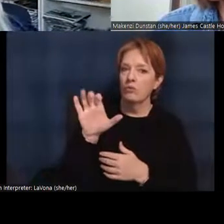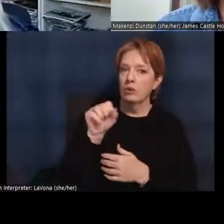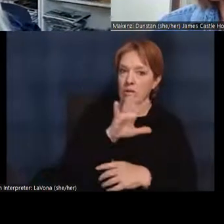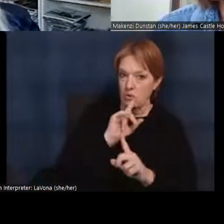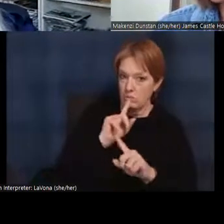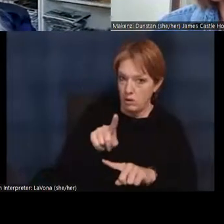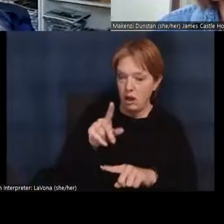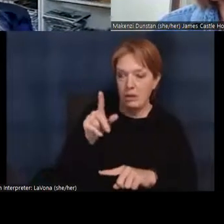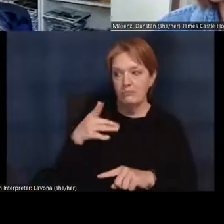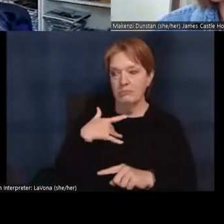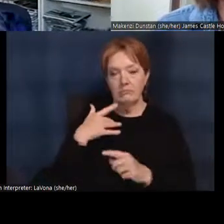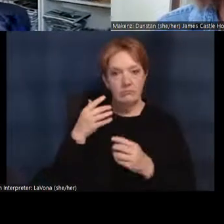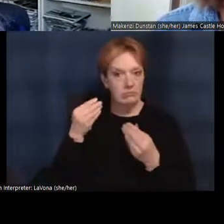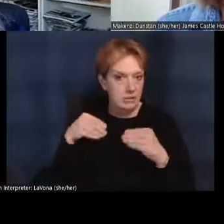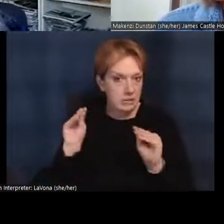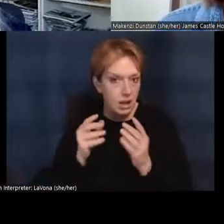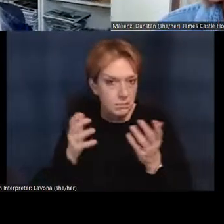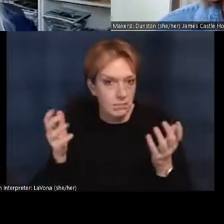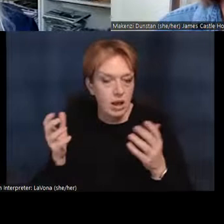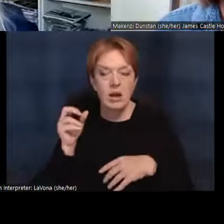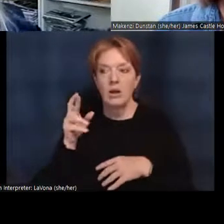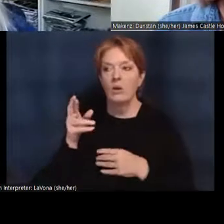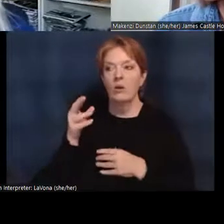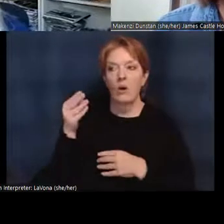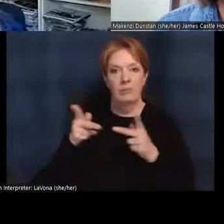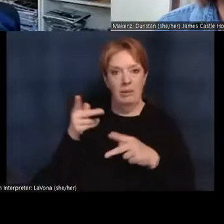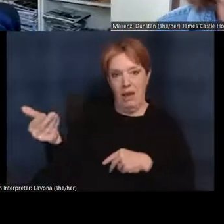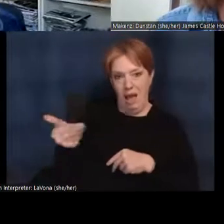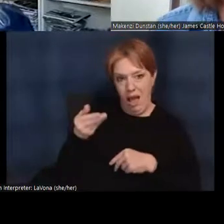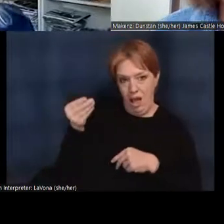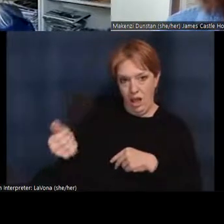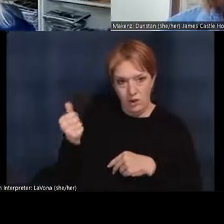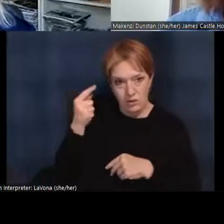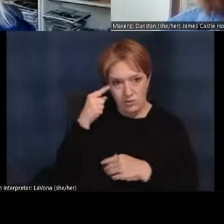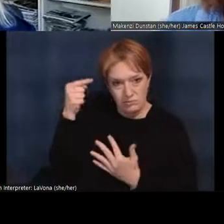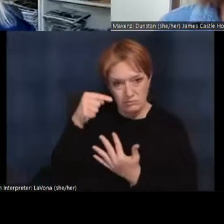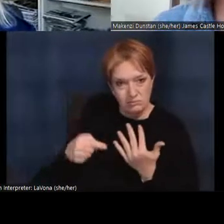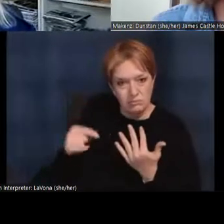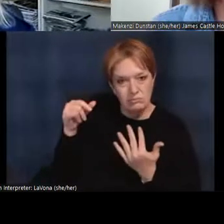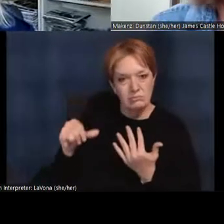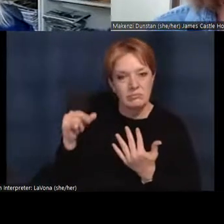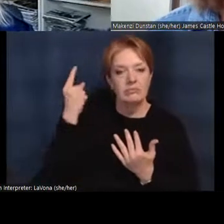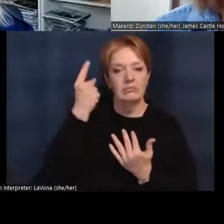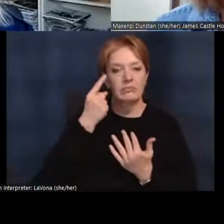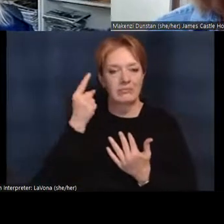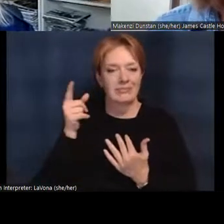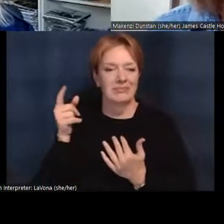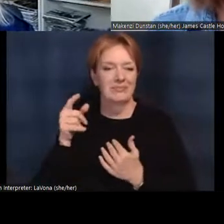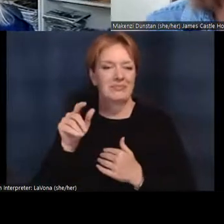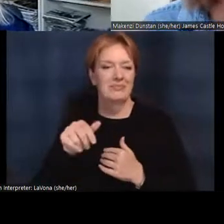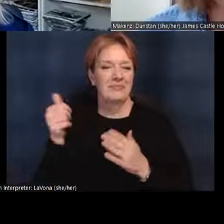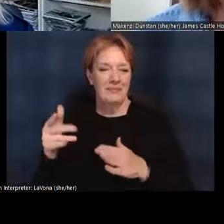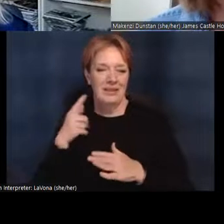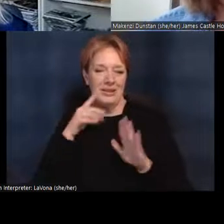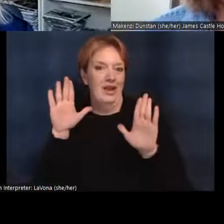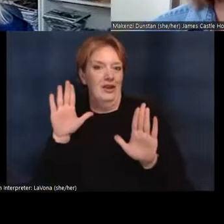of commissions or sell during her lifetime? They are saying that they're great works and they're new to